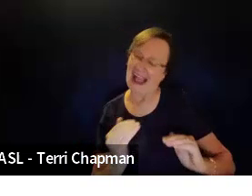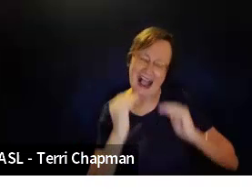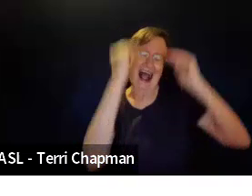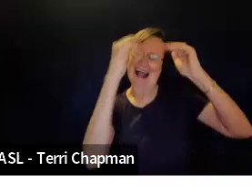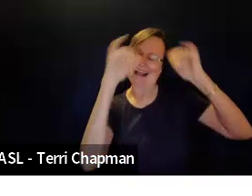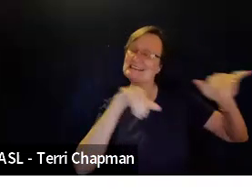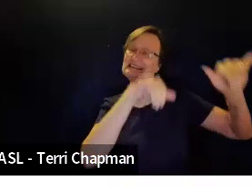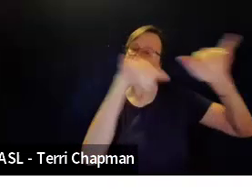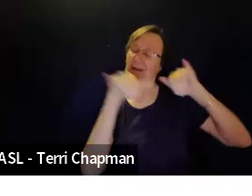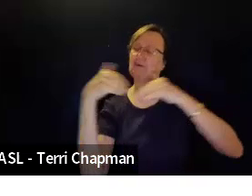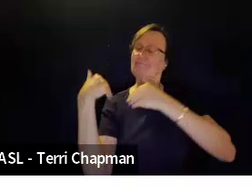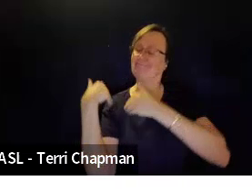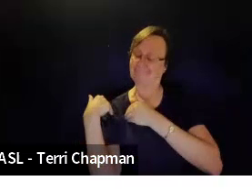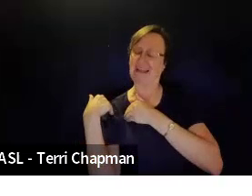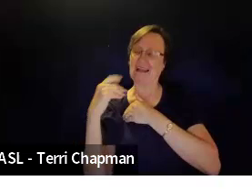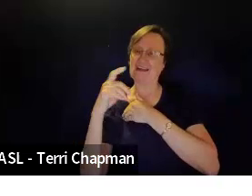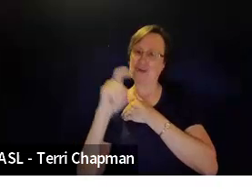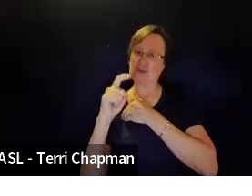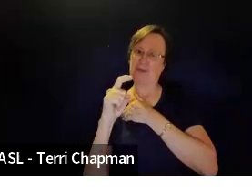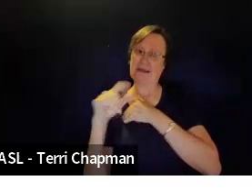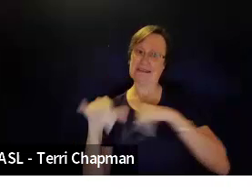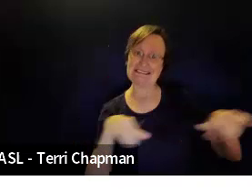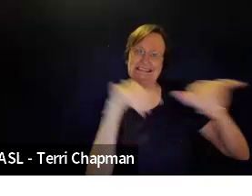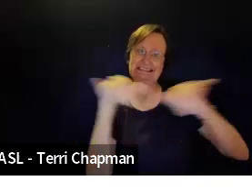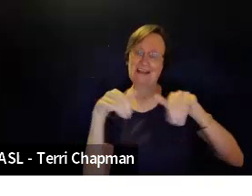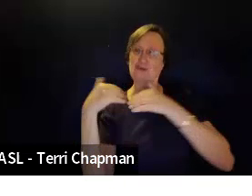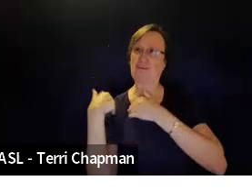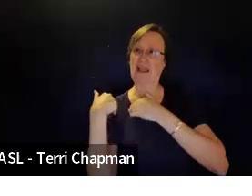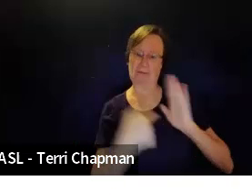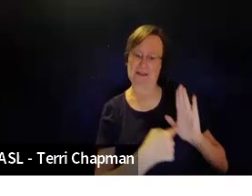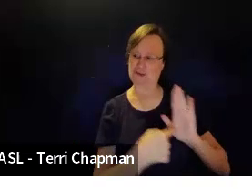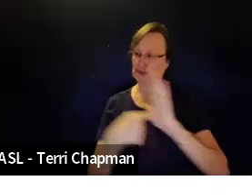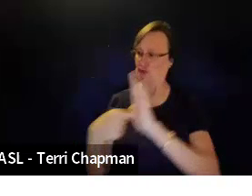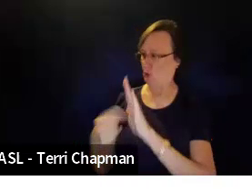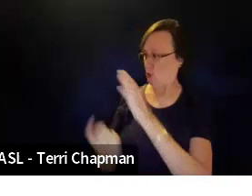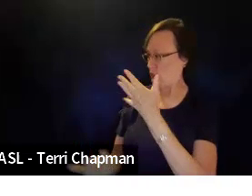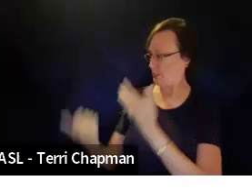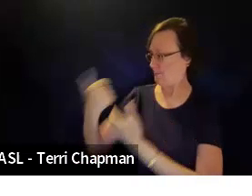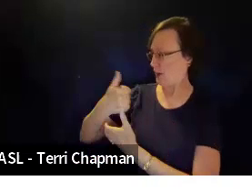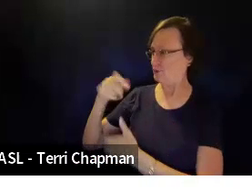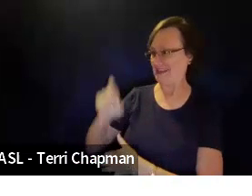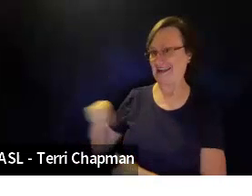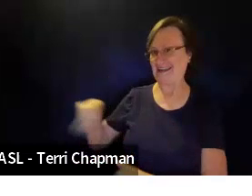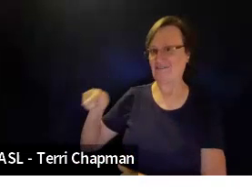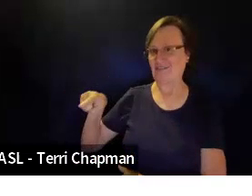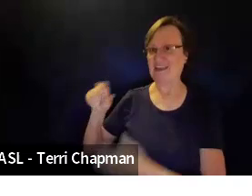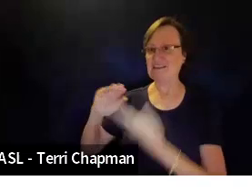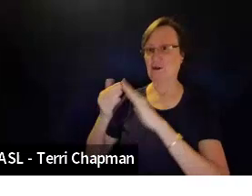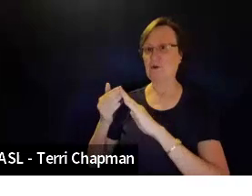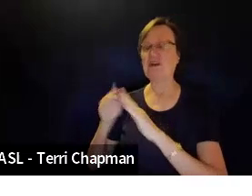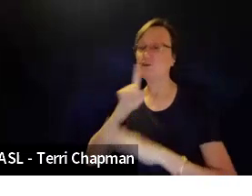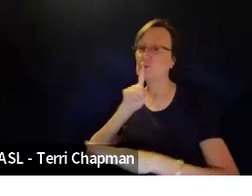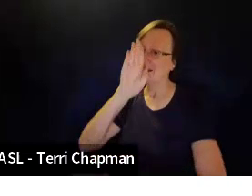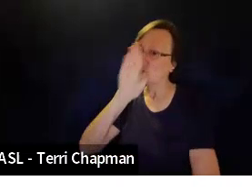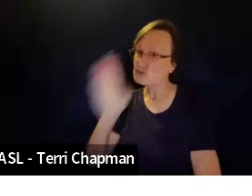and should be held to standards of accountability that reflect back what the priorities and needs are of the communities that are directly affected